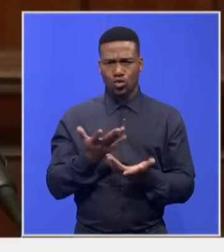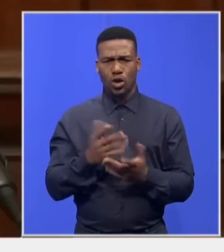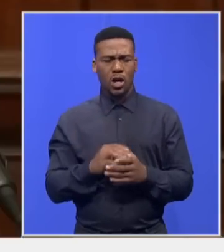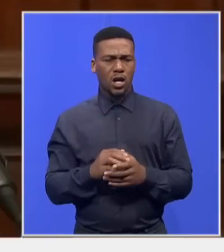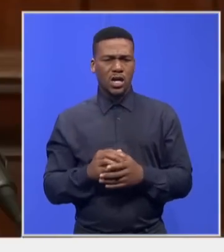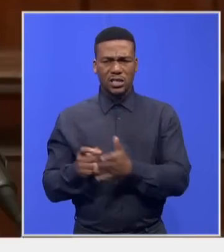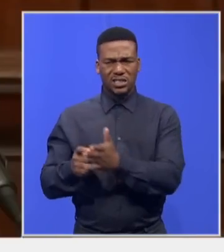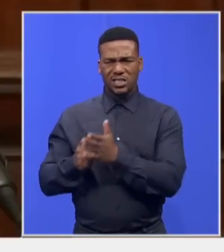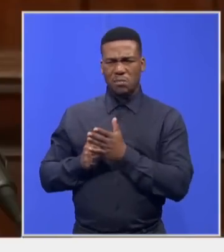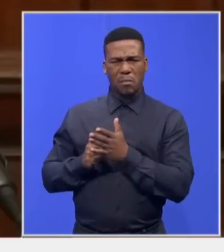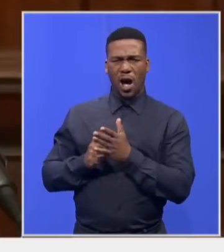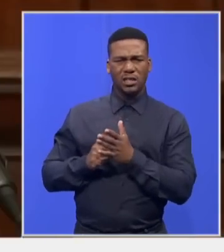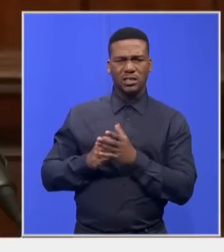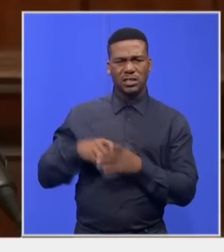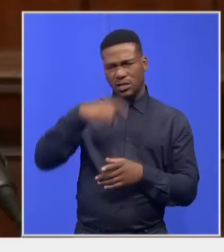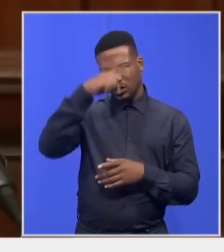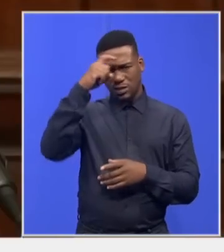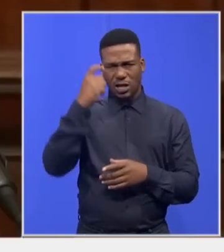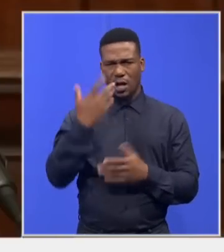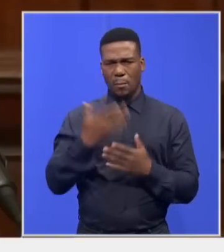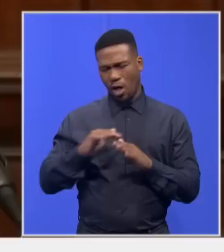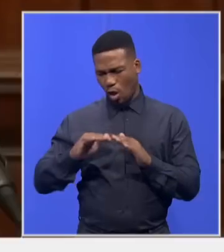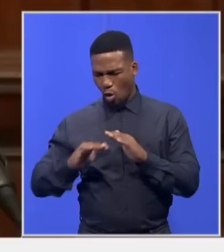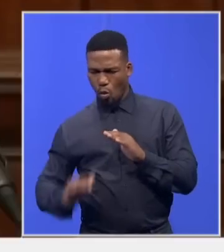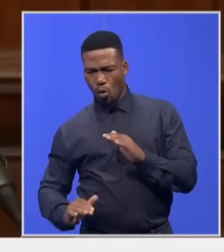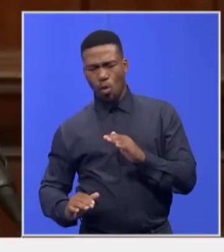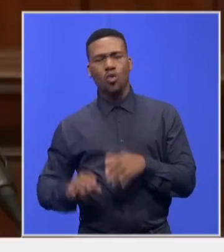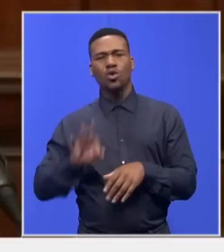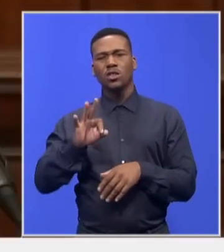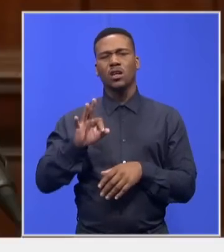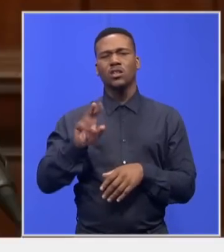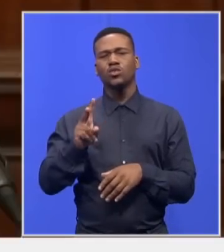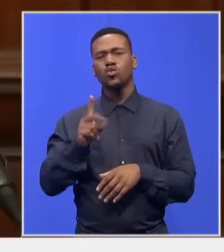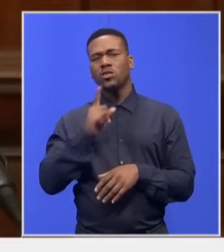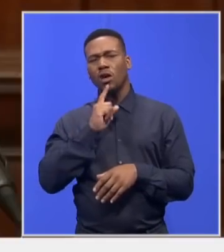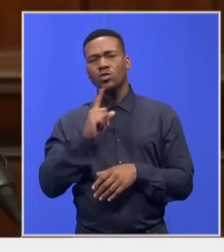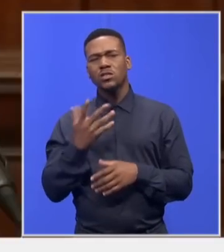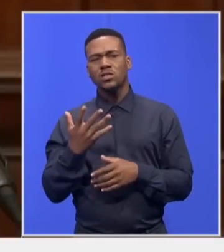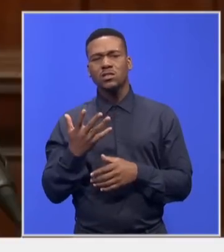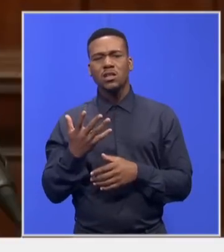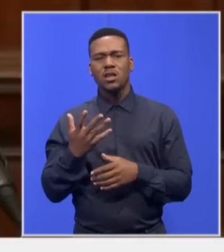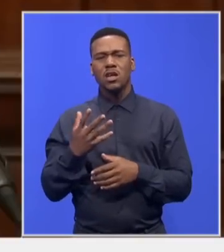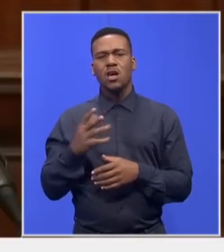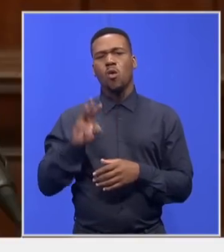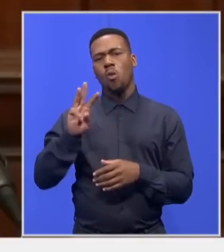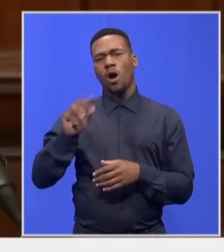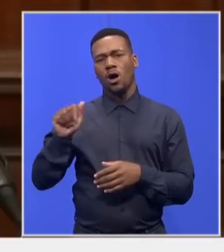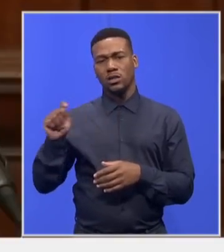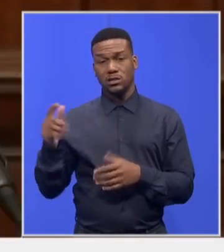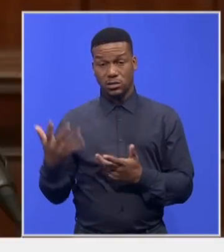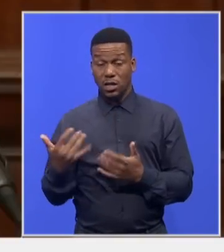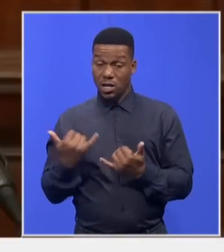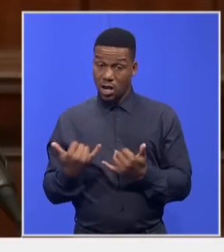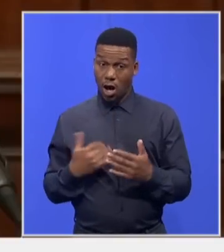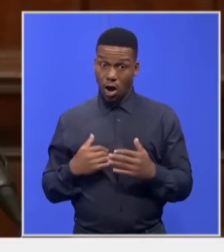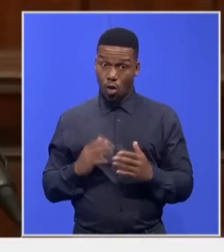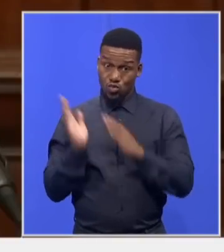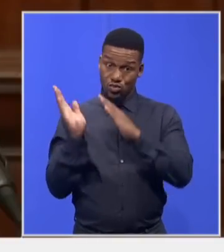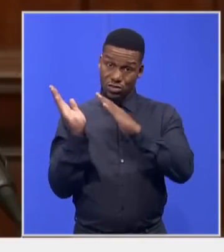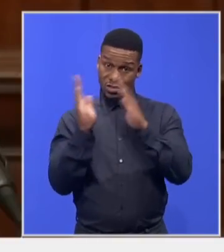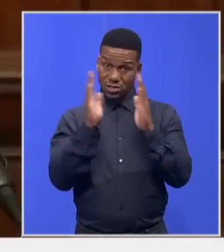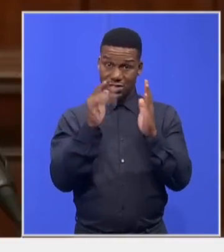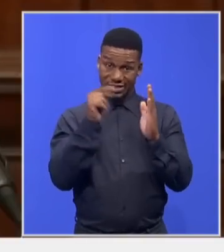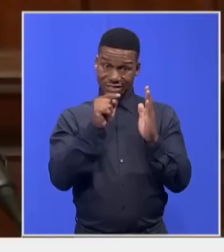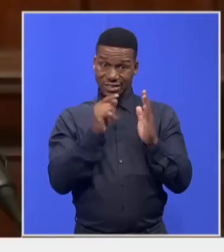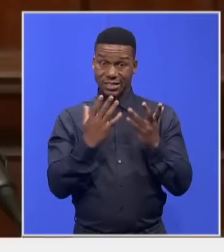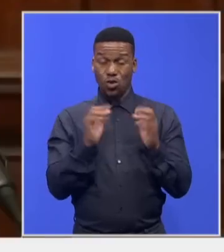the summer is about 32,000 megawatts. And then now we are entering winter, which is going to be a very difficult